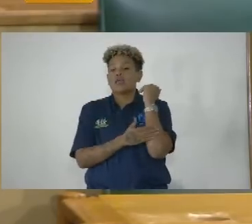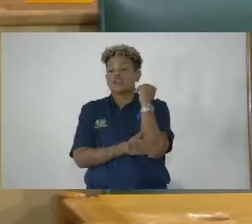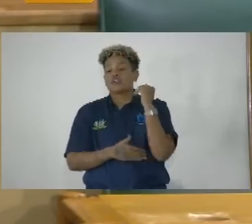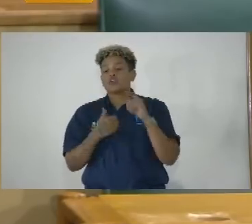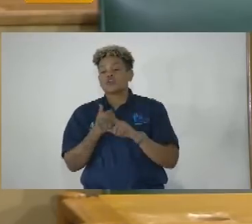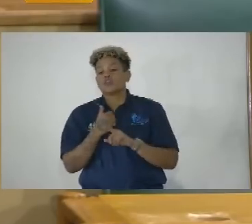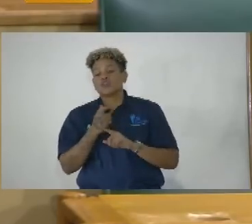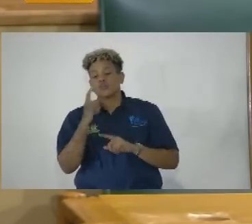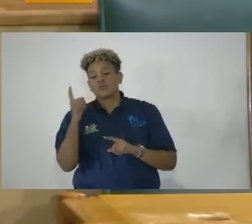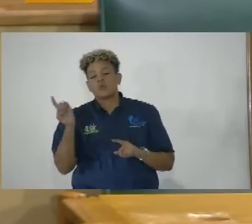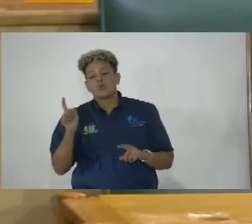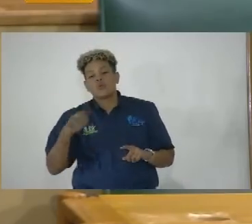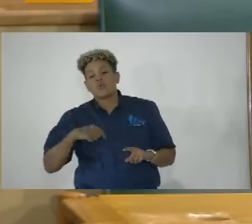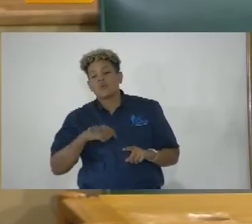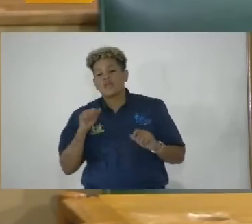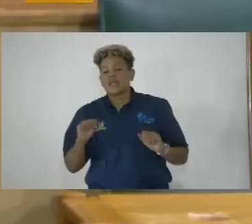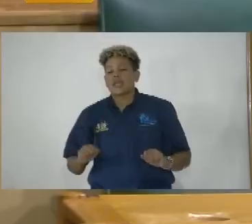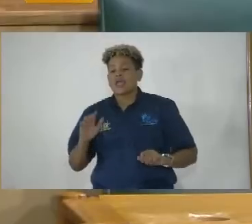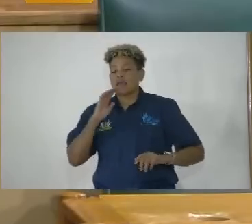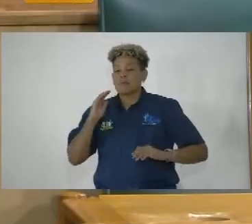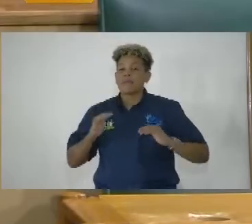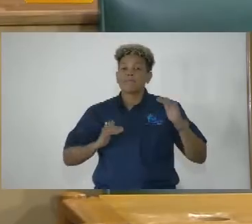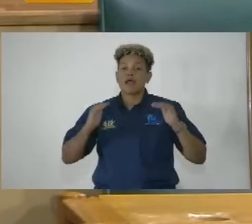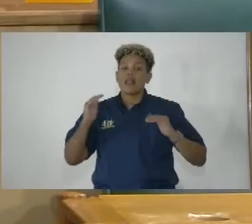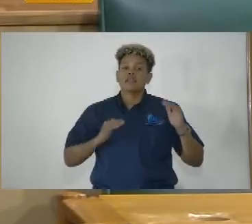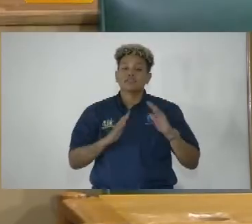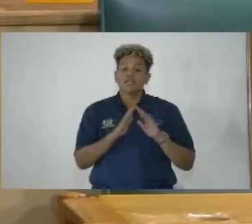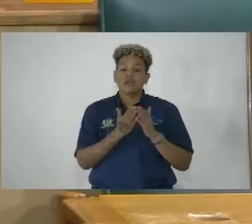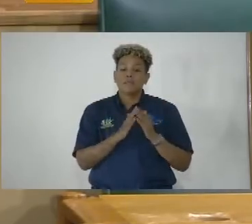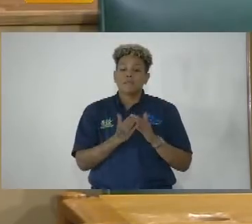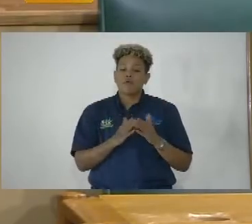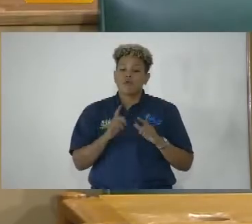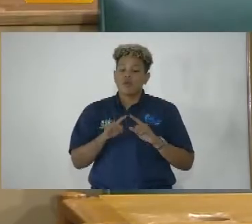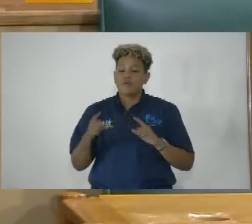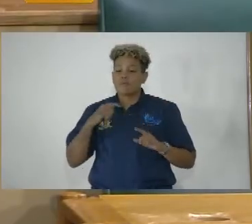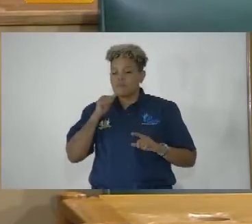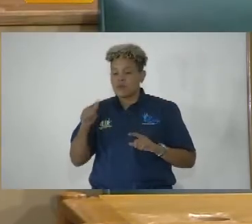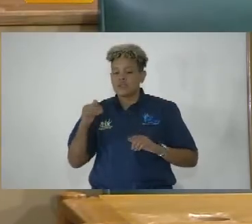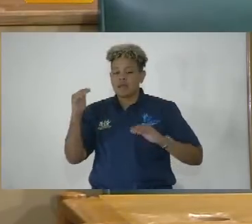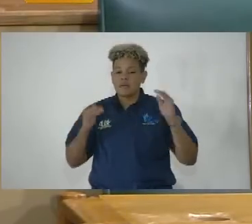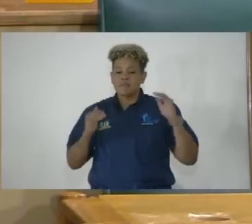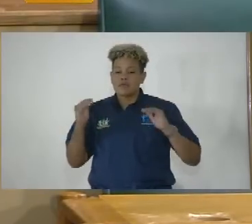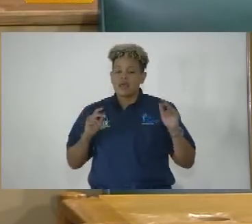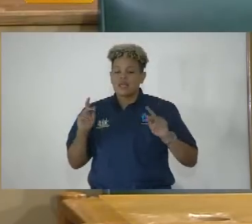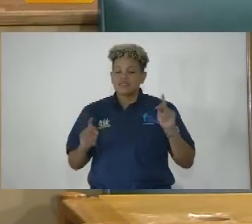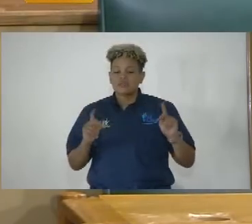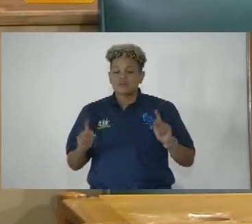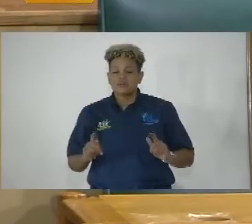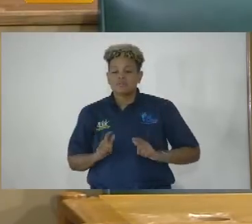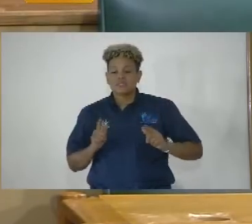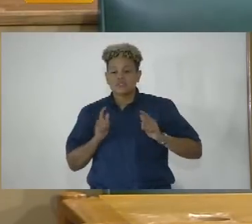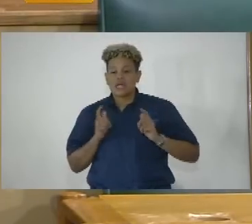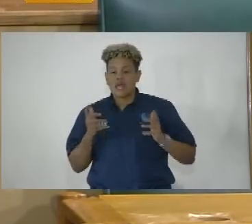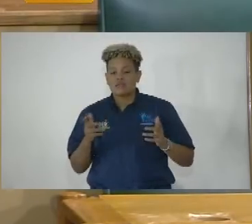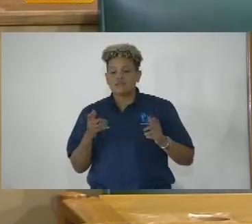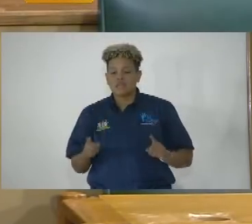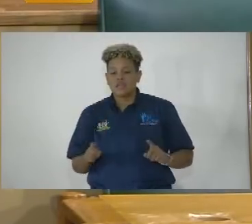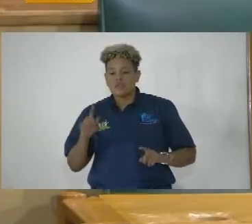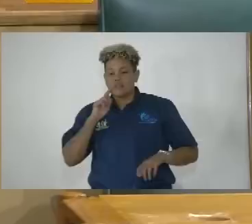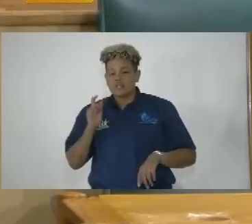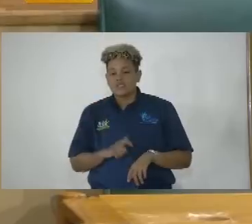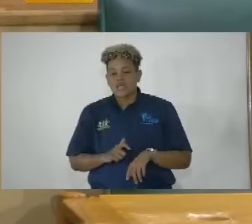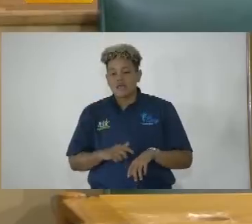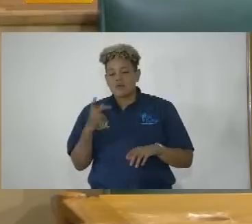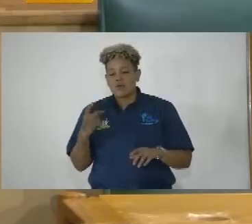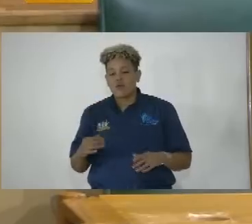is one where we may be balancing the books, but not balancing people's lives. So time come